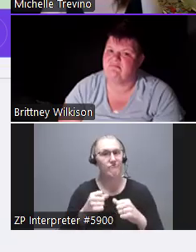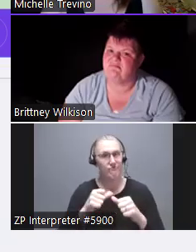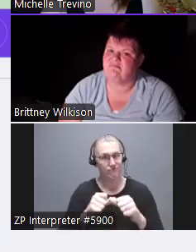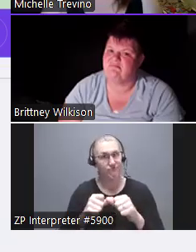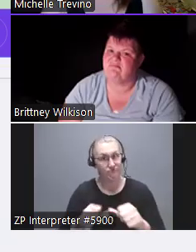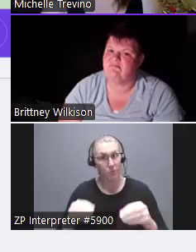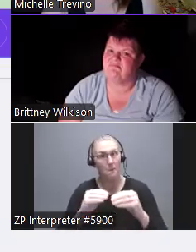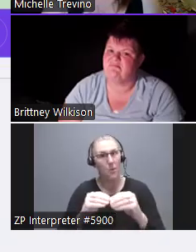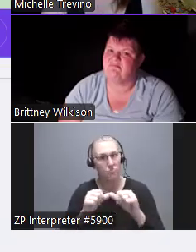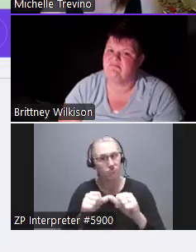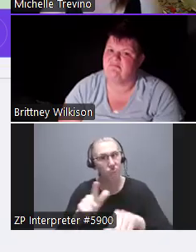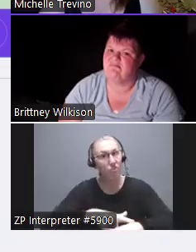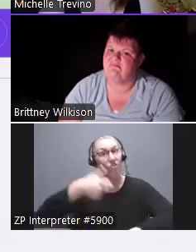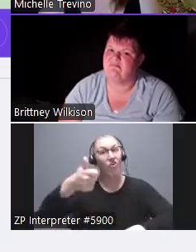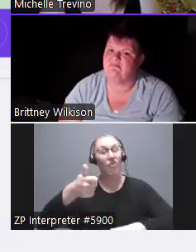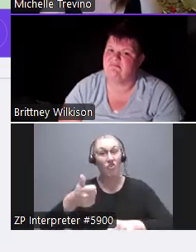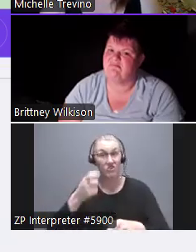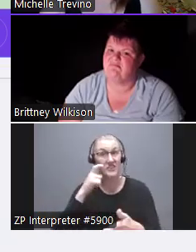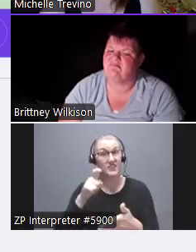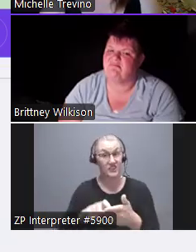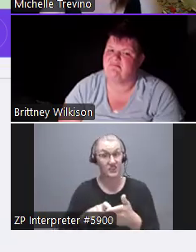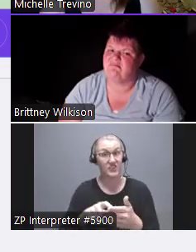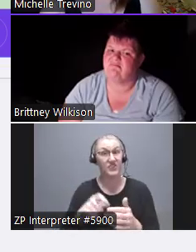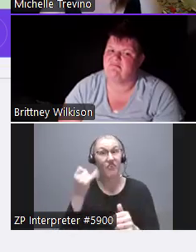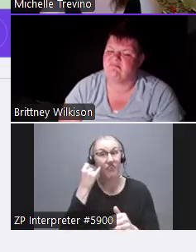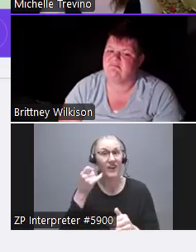if you, by say 3 o'clock in the afternoon,